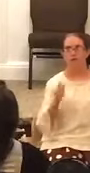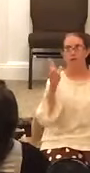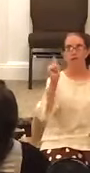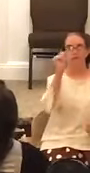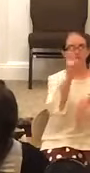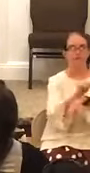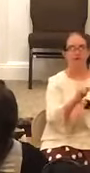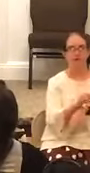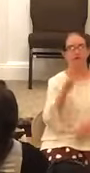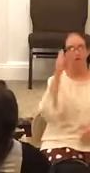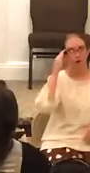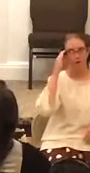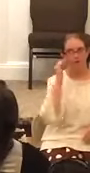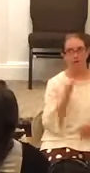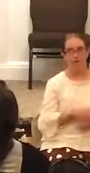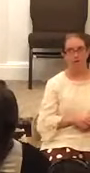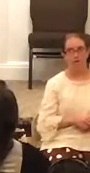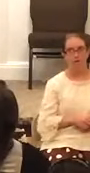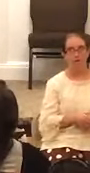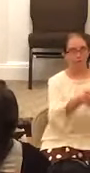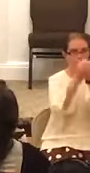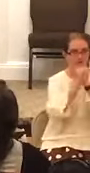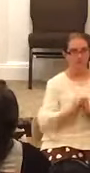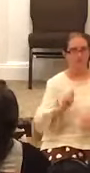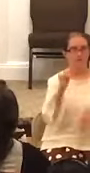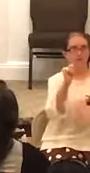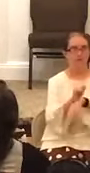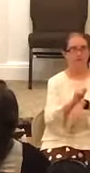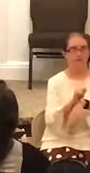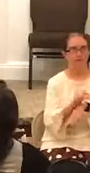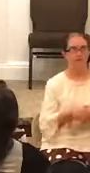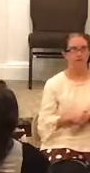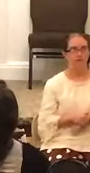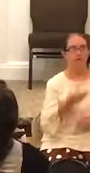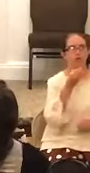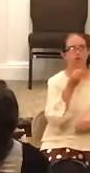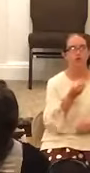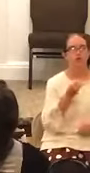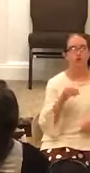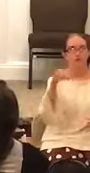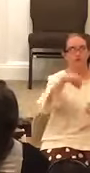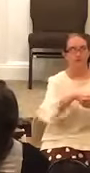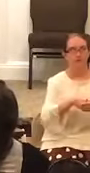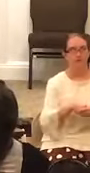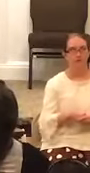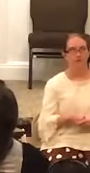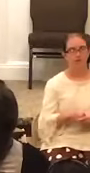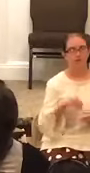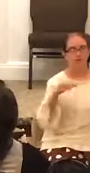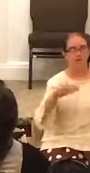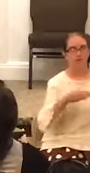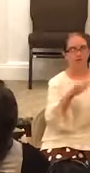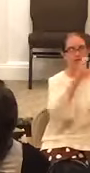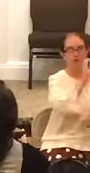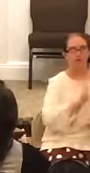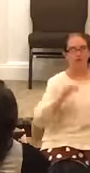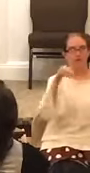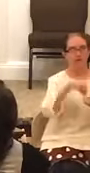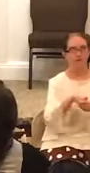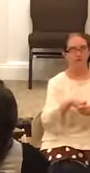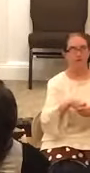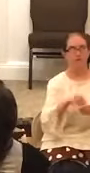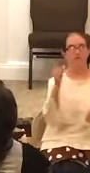temple. But you know what? Guess who's going to worship in that temple? The Jews are going to be in there, but the Antichrist is going to be in there